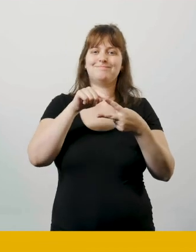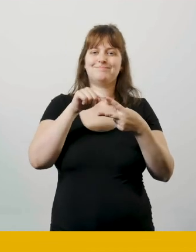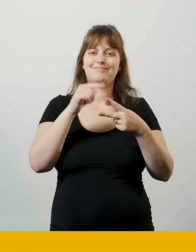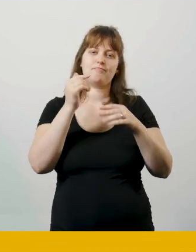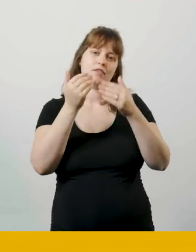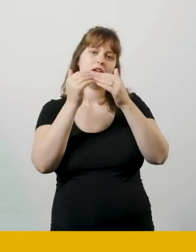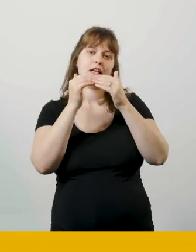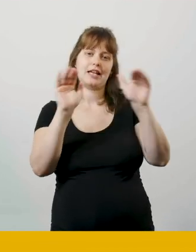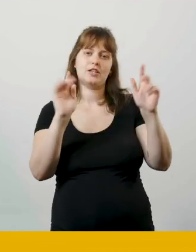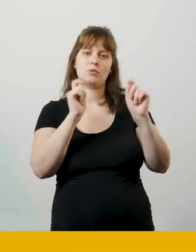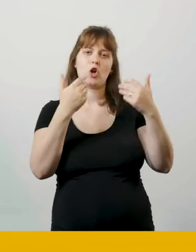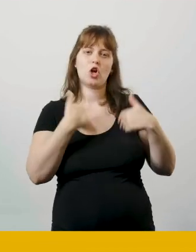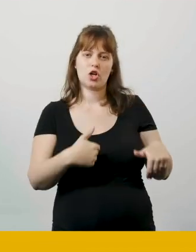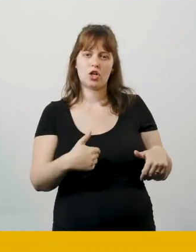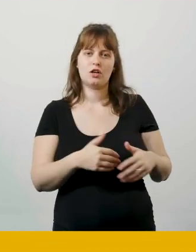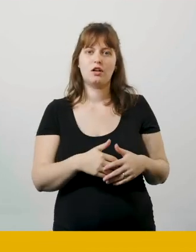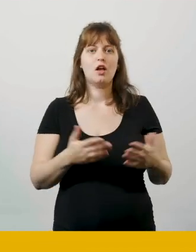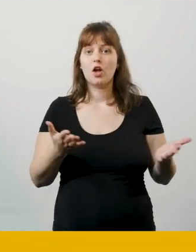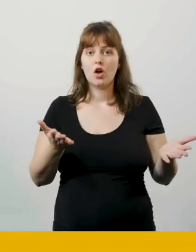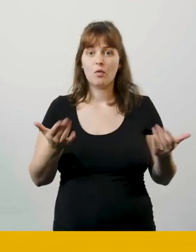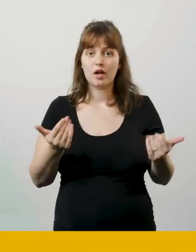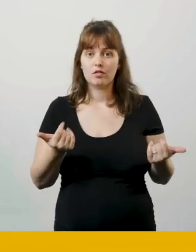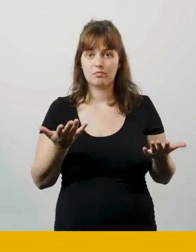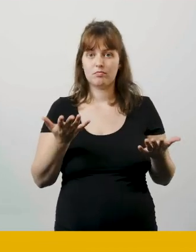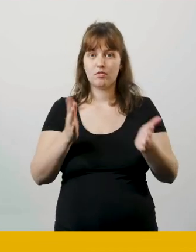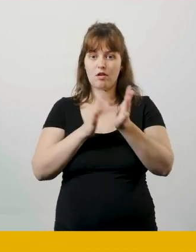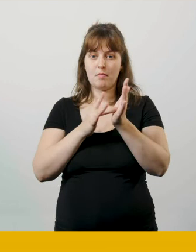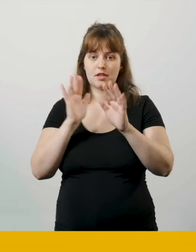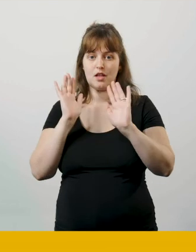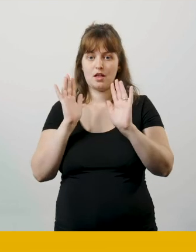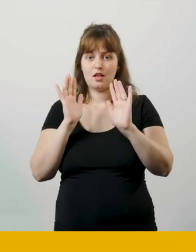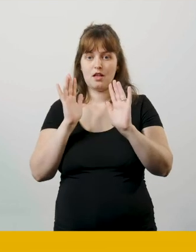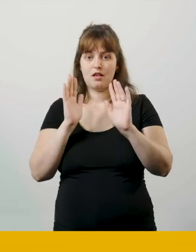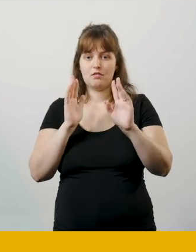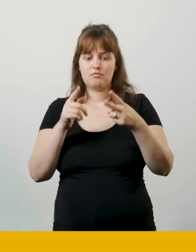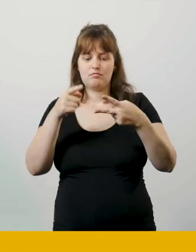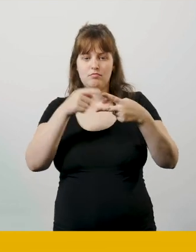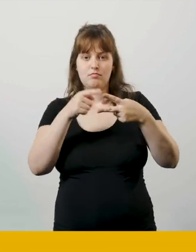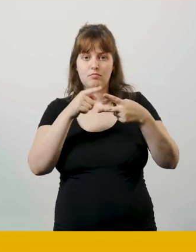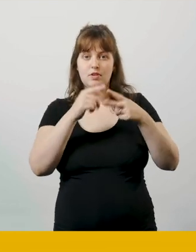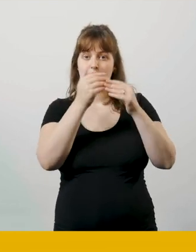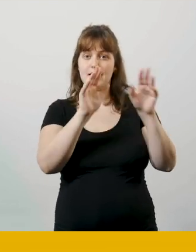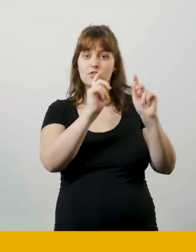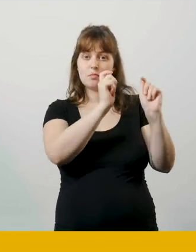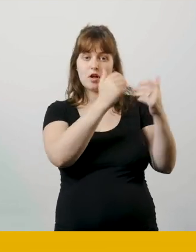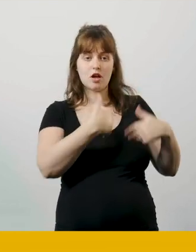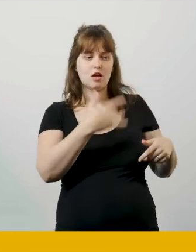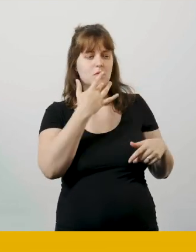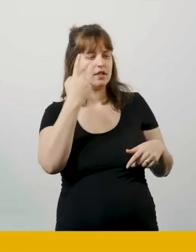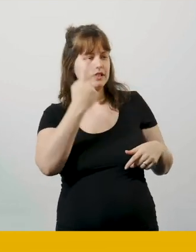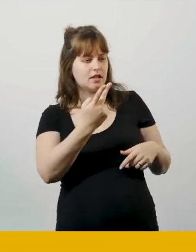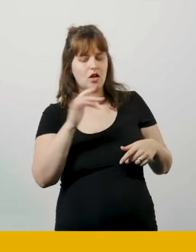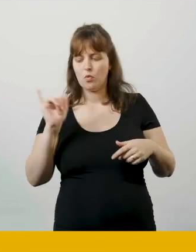because basically you are checking through the limit experiencer on your maximum enabling that you have